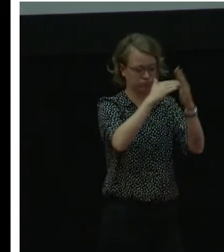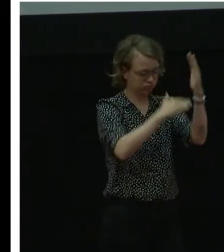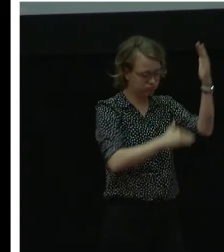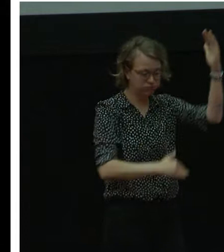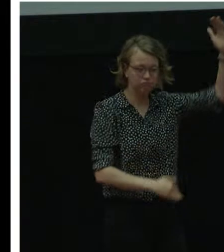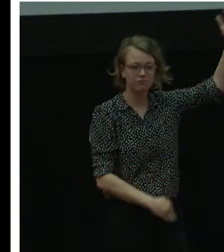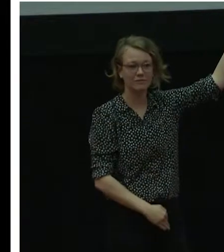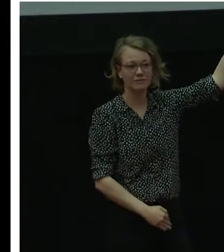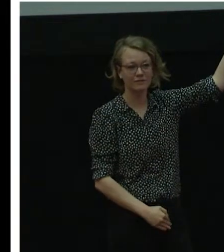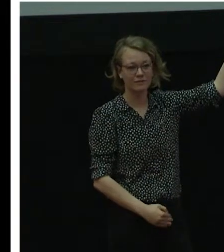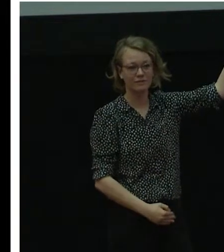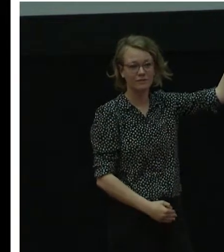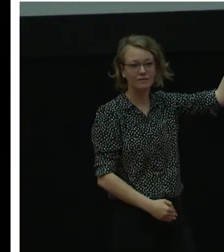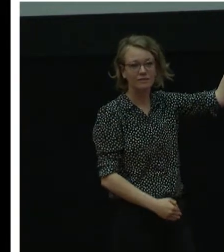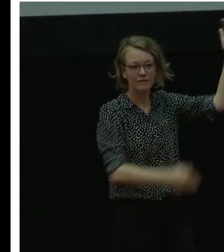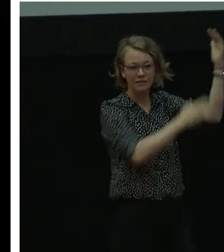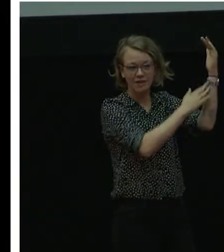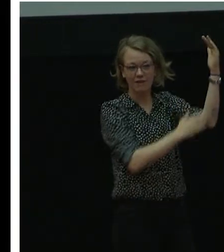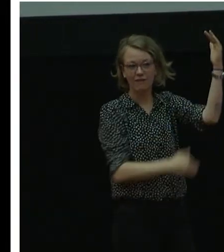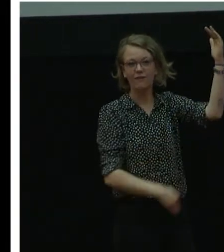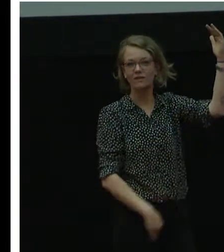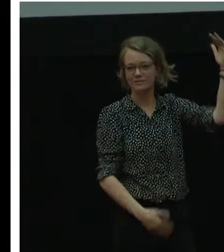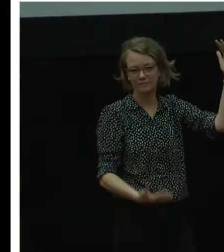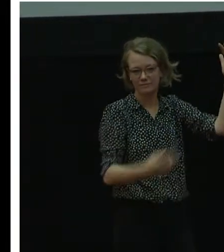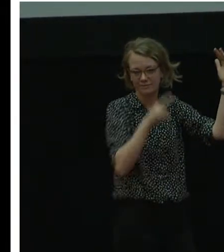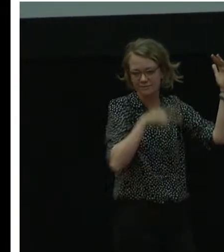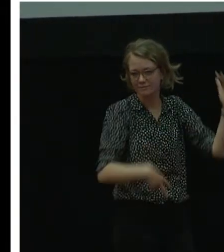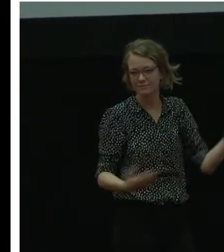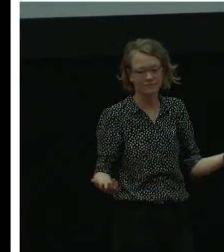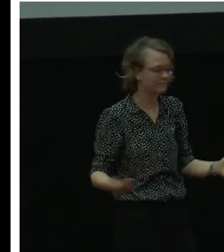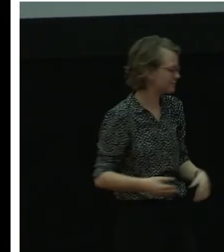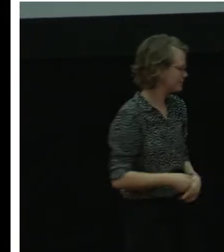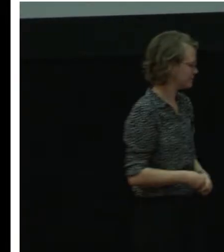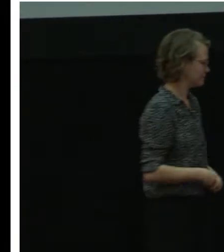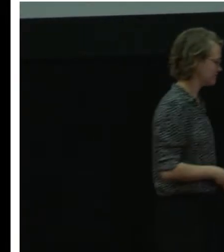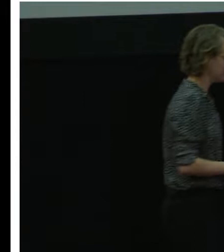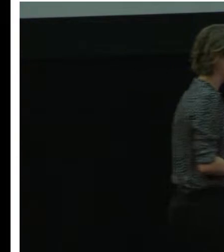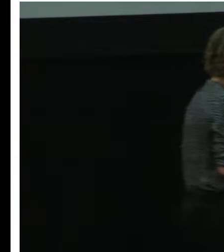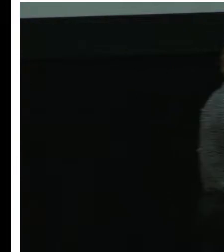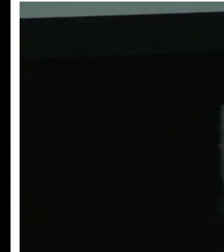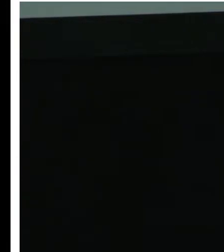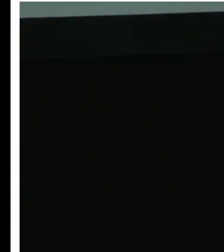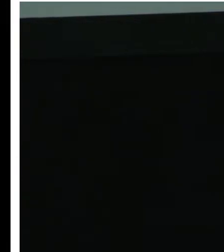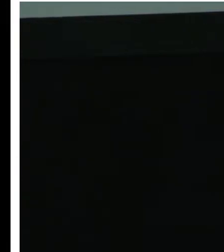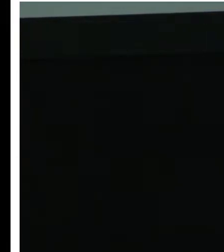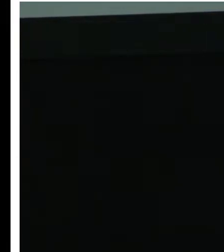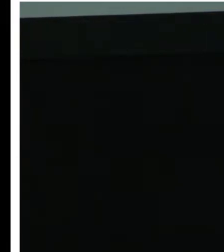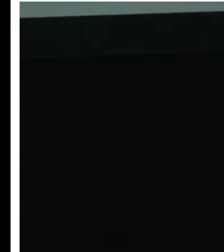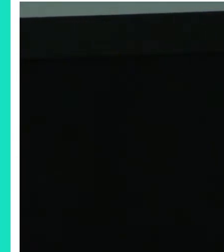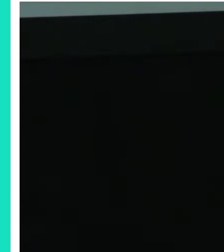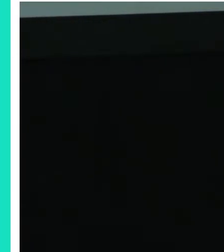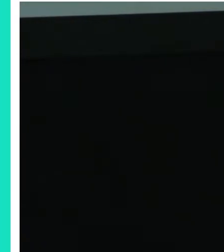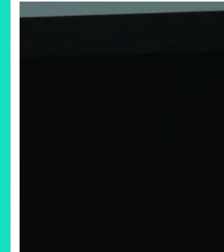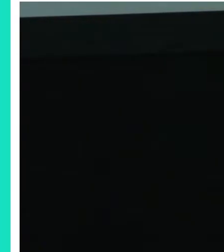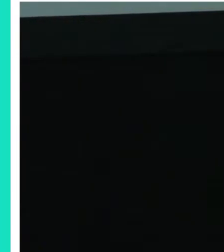issues with reading and you need to read these long, long, long lists of texts, that's really hard